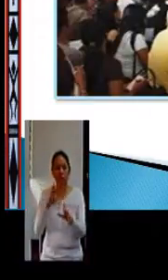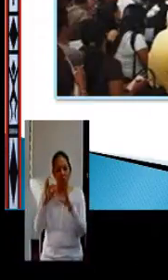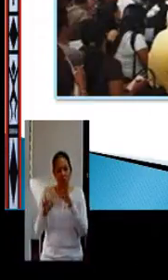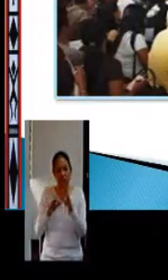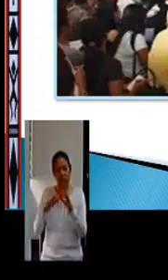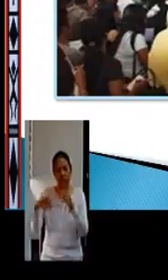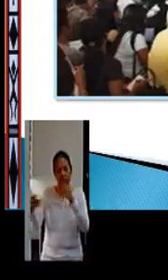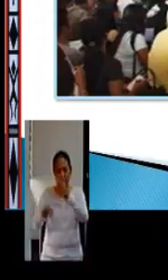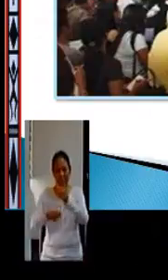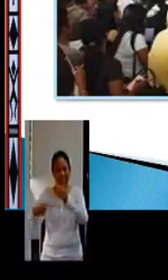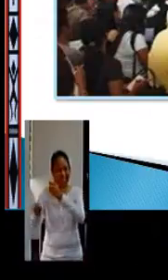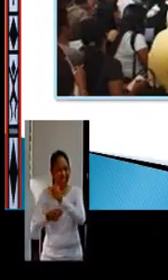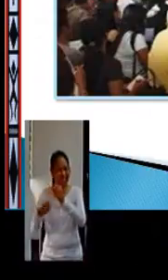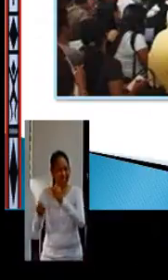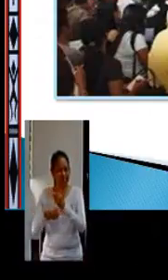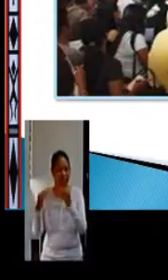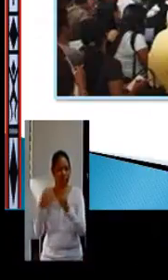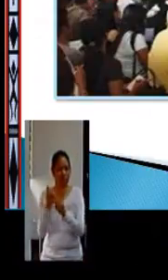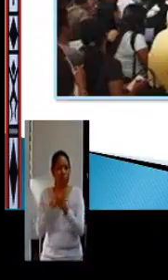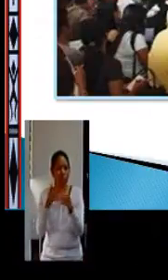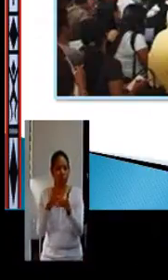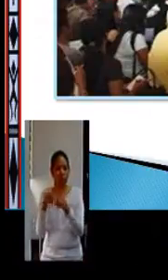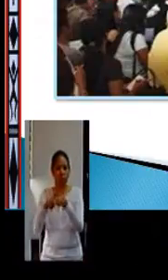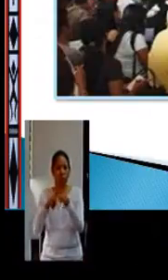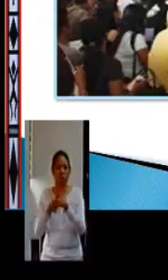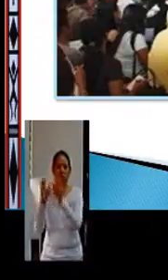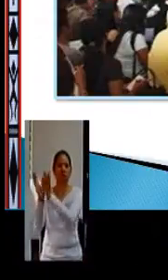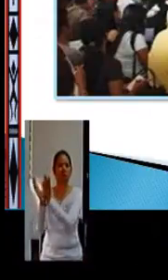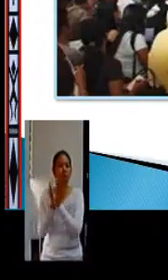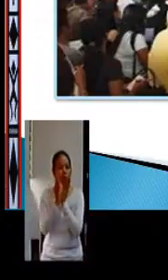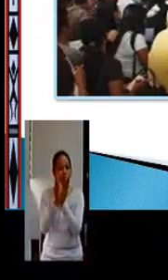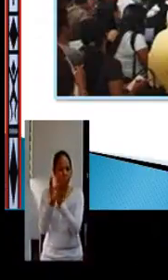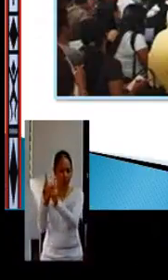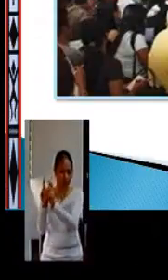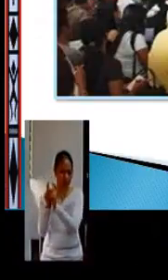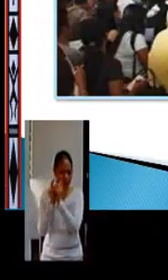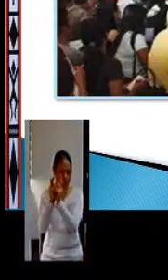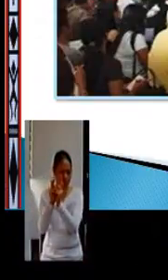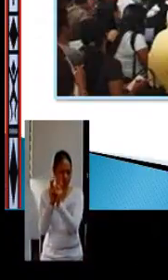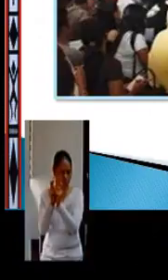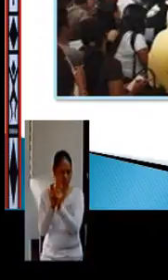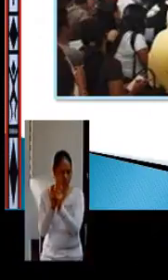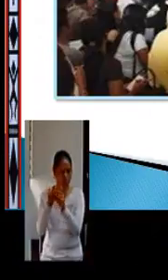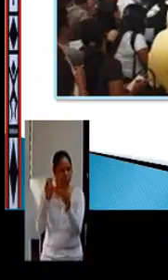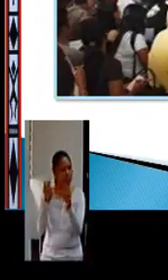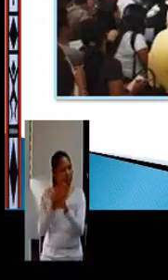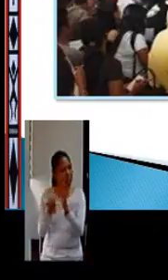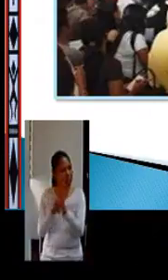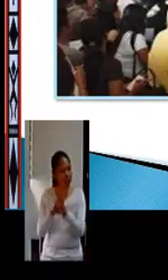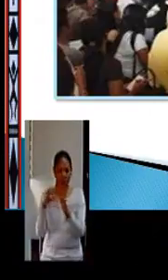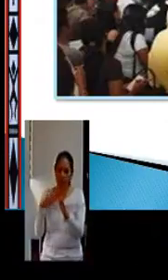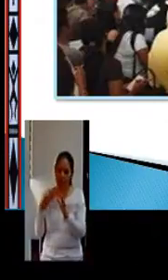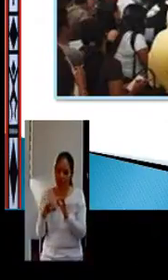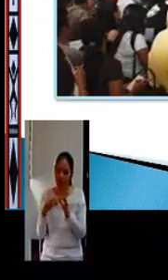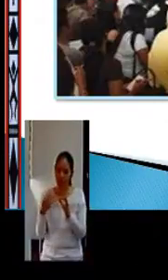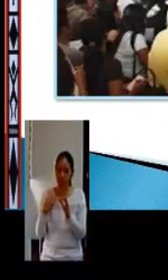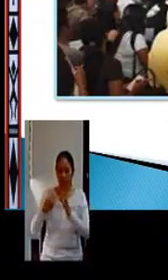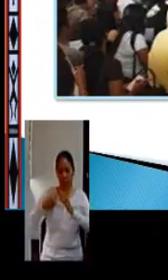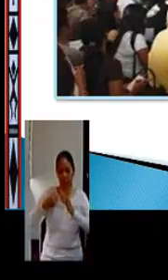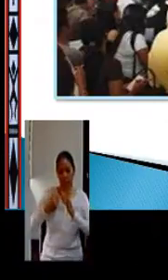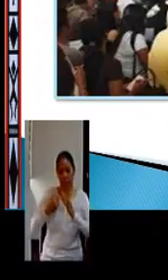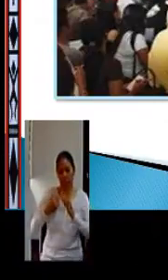it as a community. Like for example, if he has a farm, during his harvest or his planting season, I